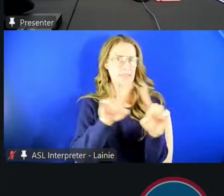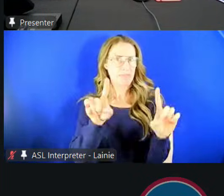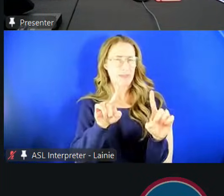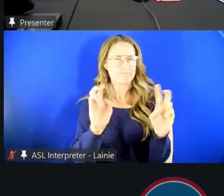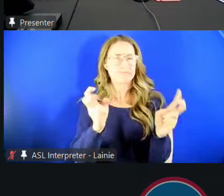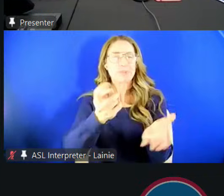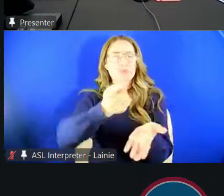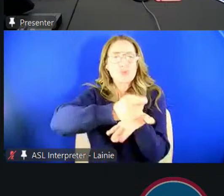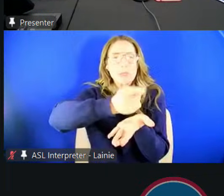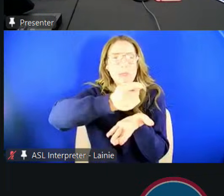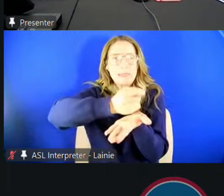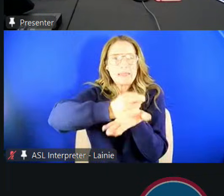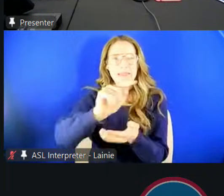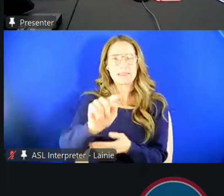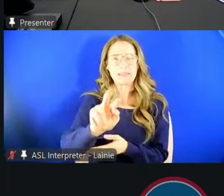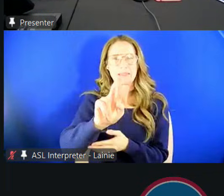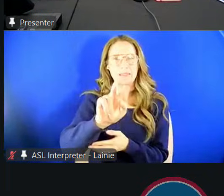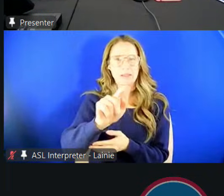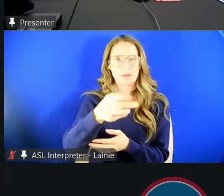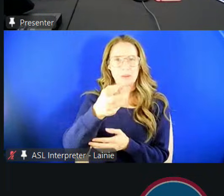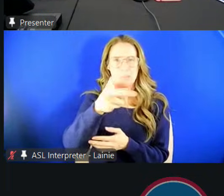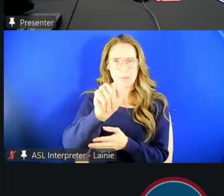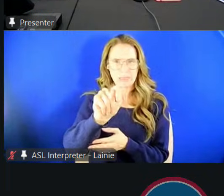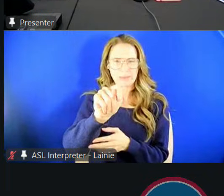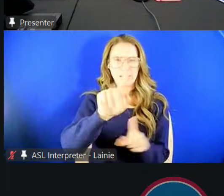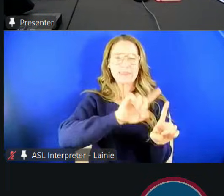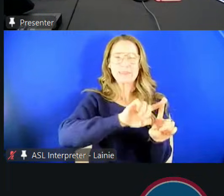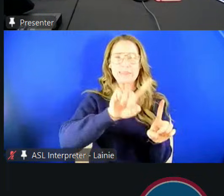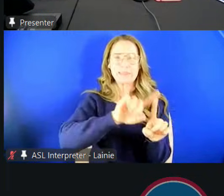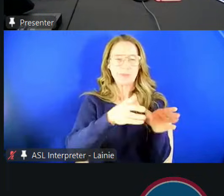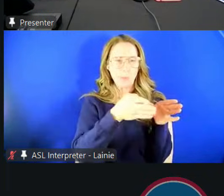it, and that's different ways that